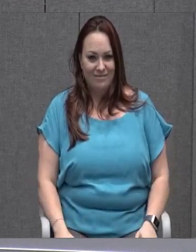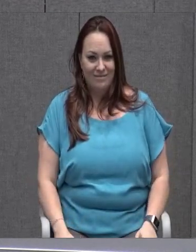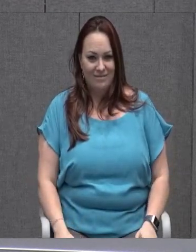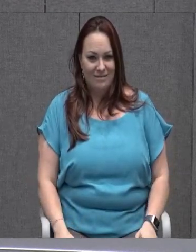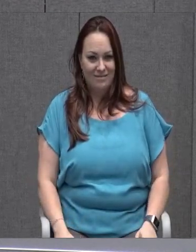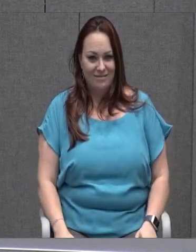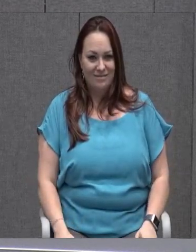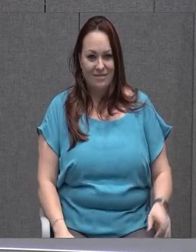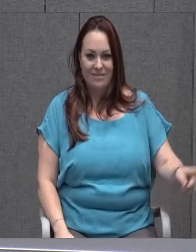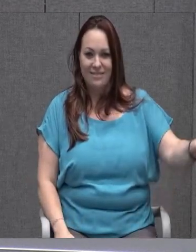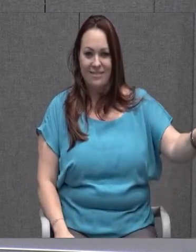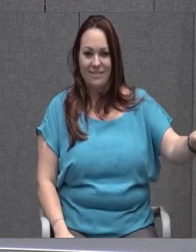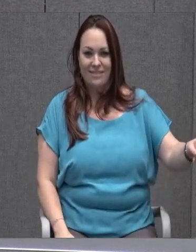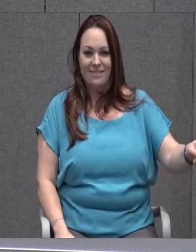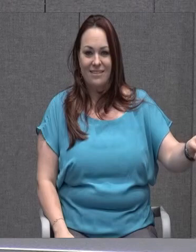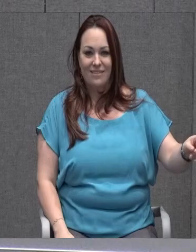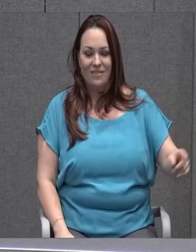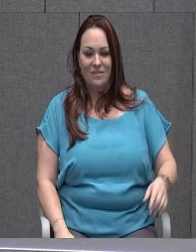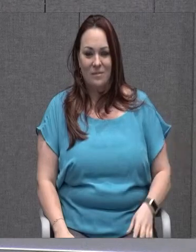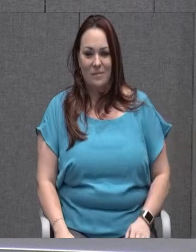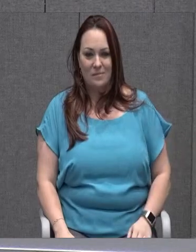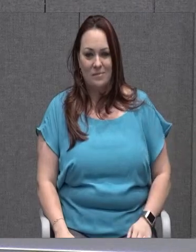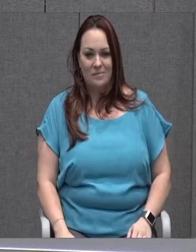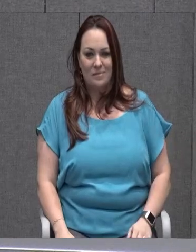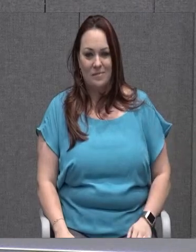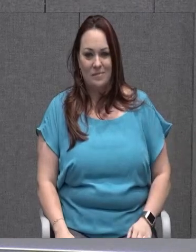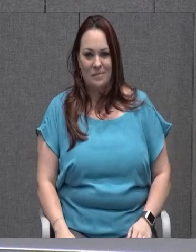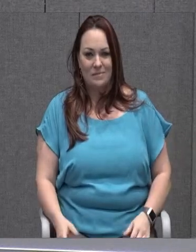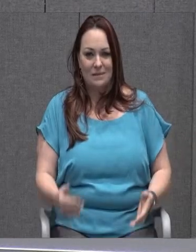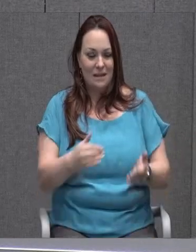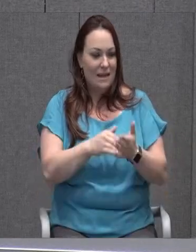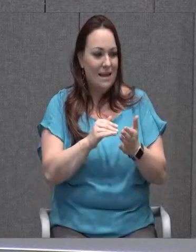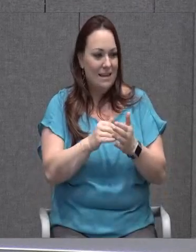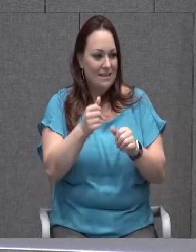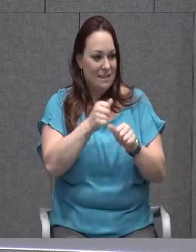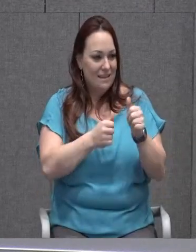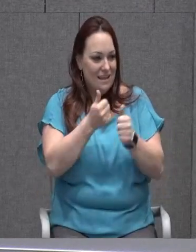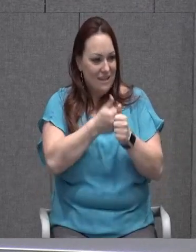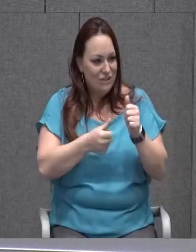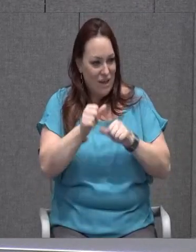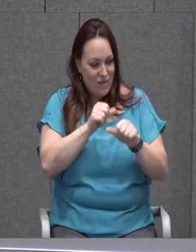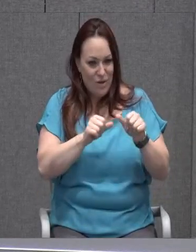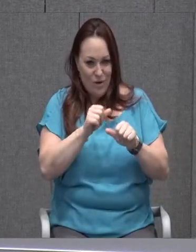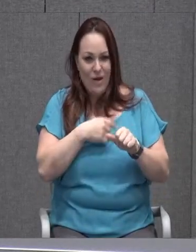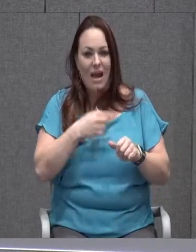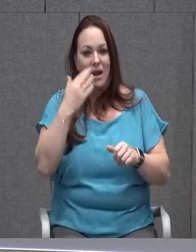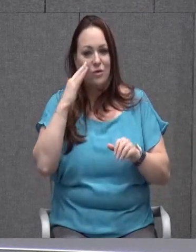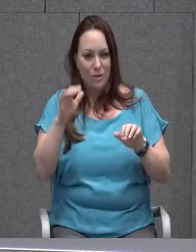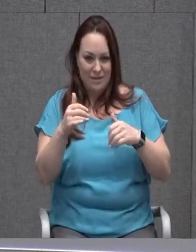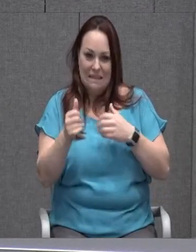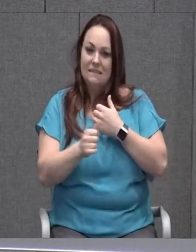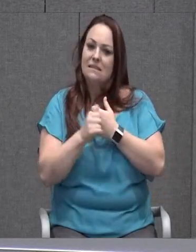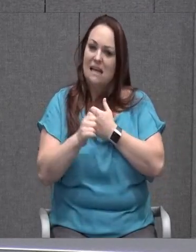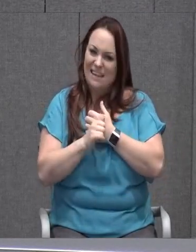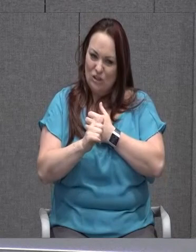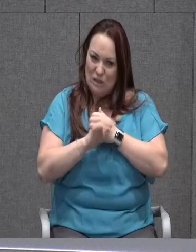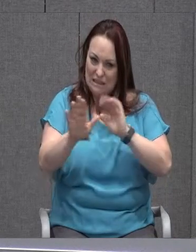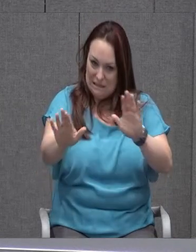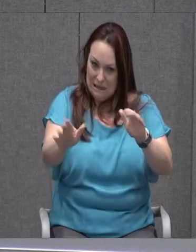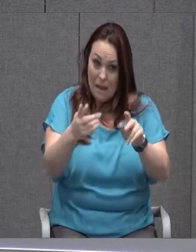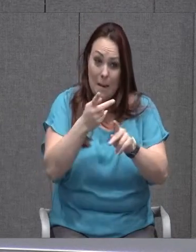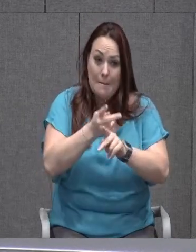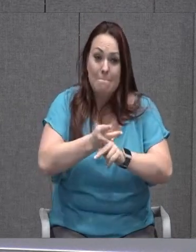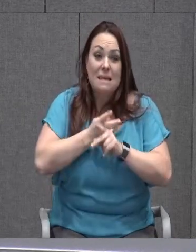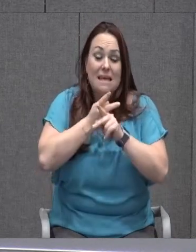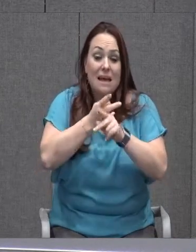Yes! Oh, me ganó. Okay, let's just go against each other, Okay, okay? let's do it. Let's do Because it. I know this is dangerous. Right? Be